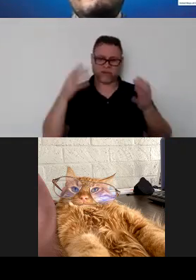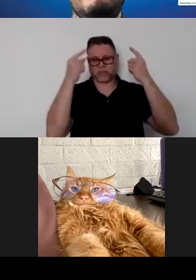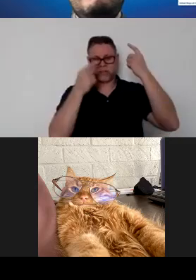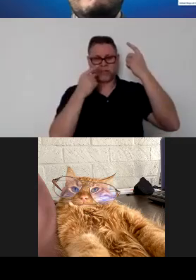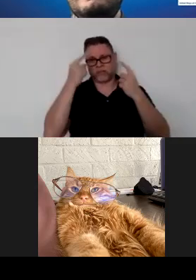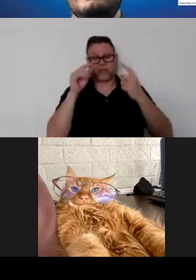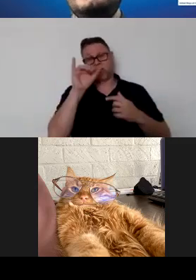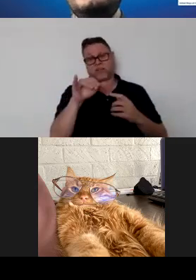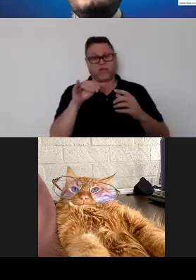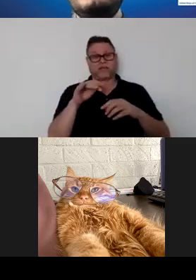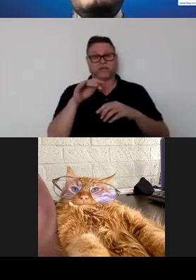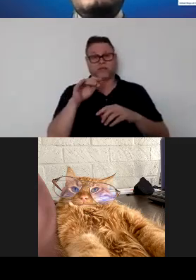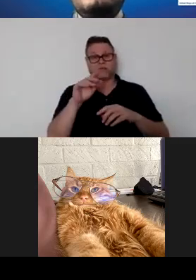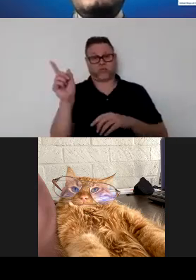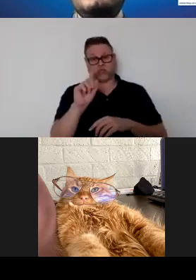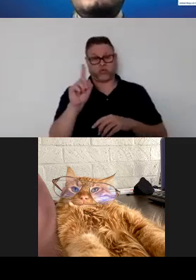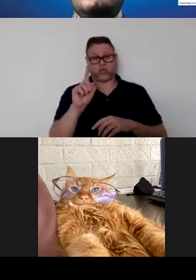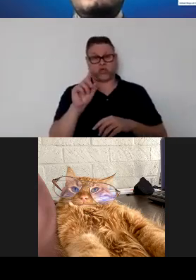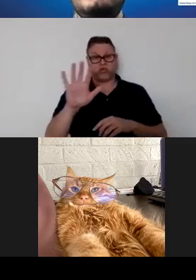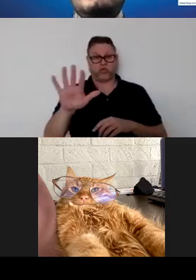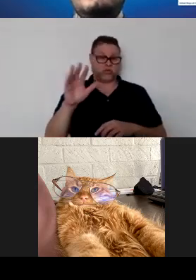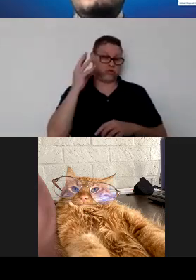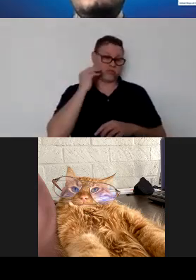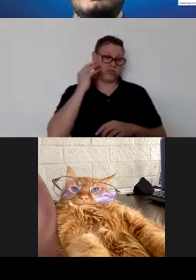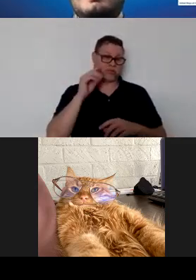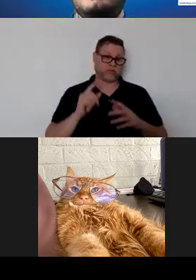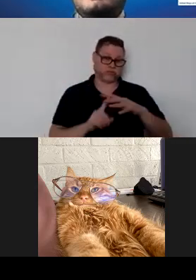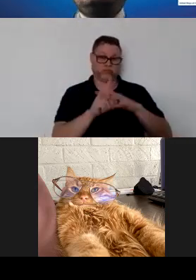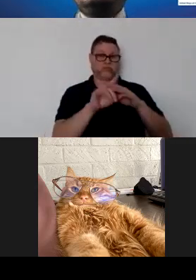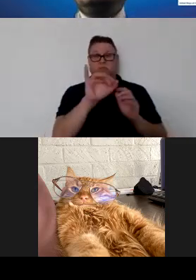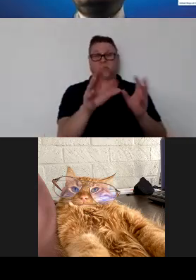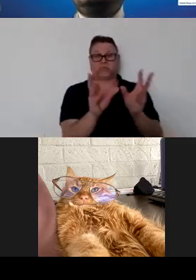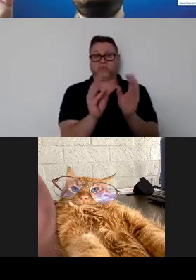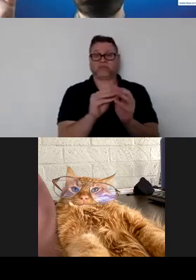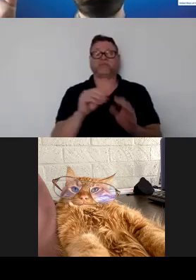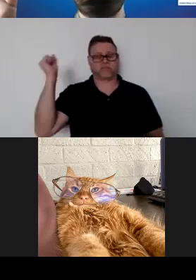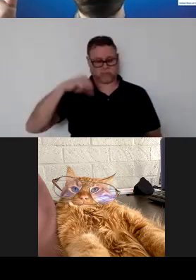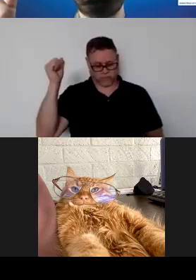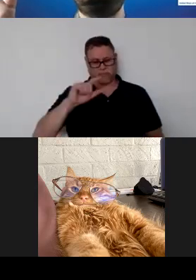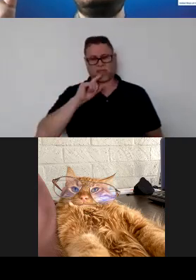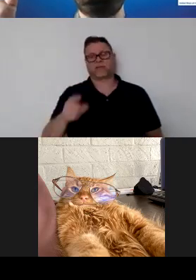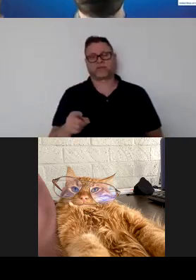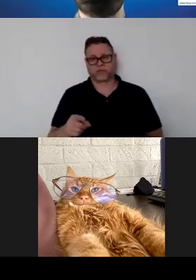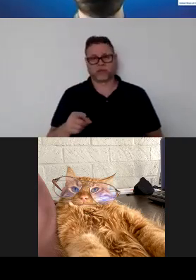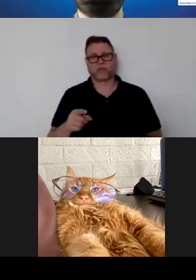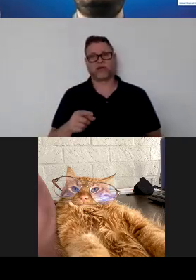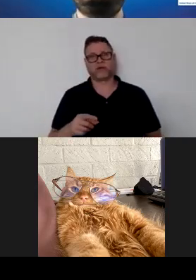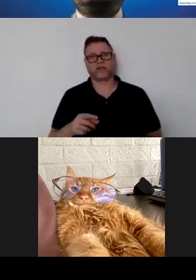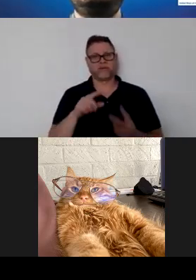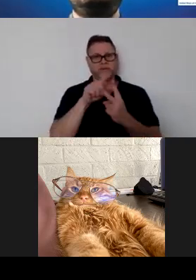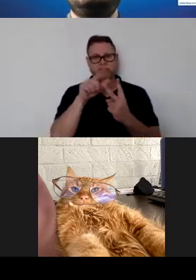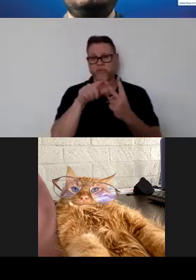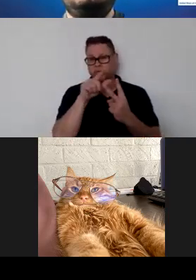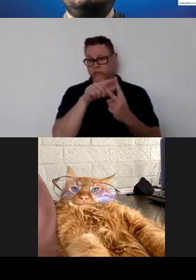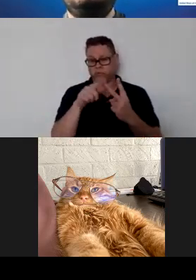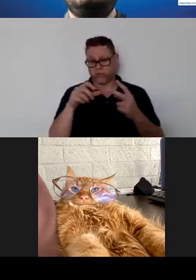are those the spaces in your experience to do that? Absolutely. So there's actually kind of two big